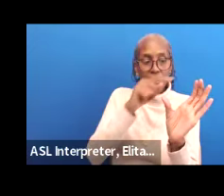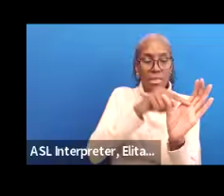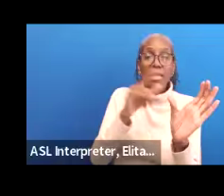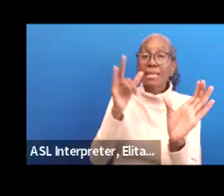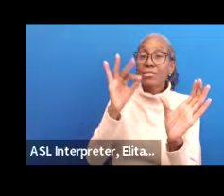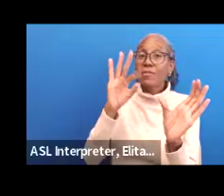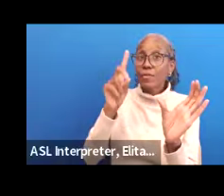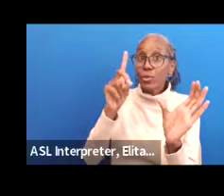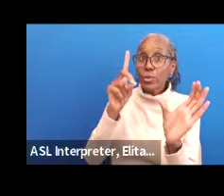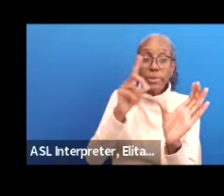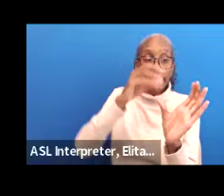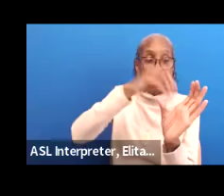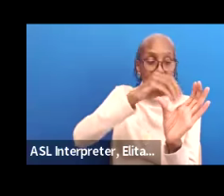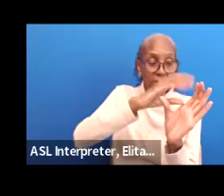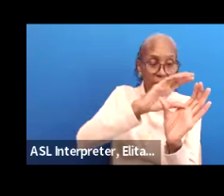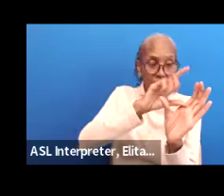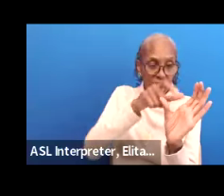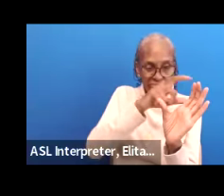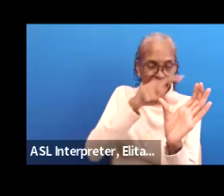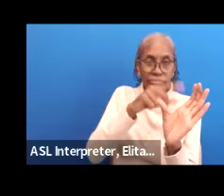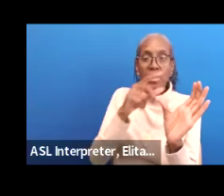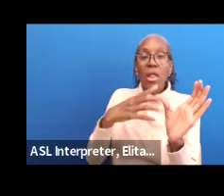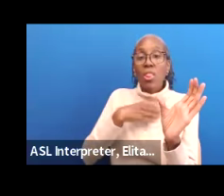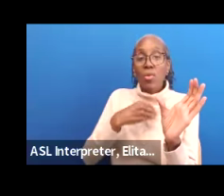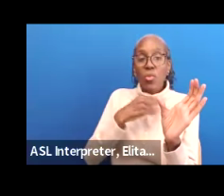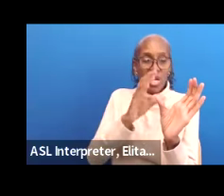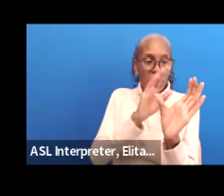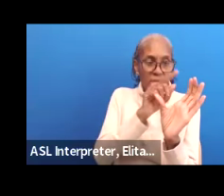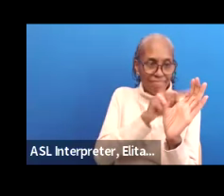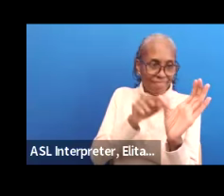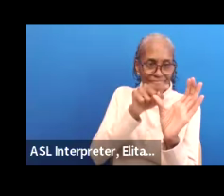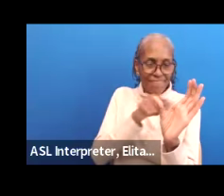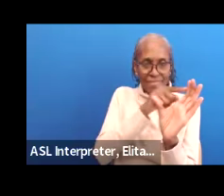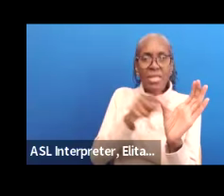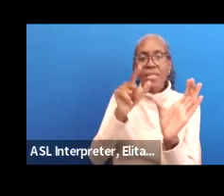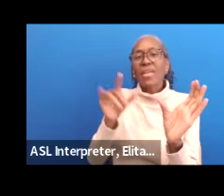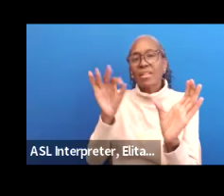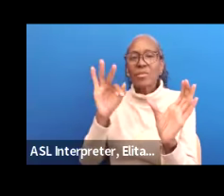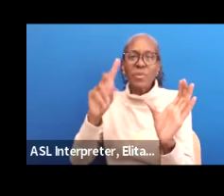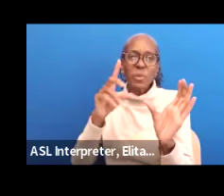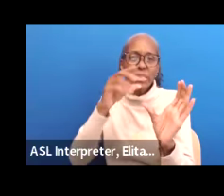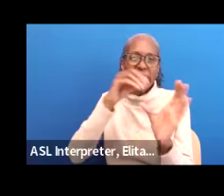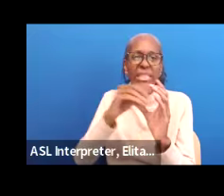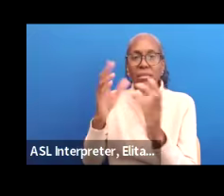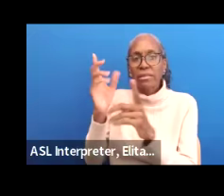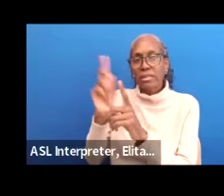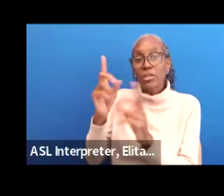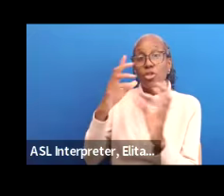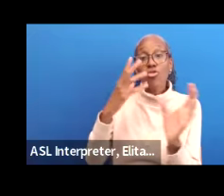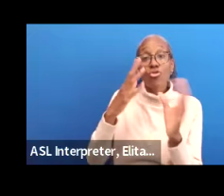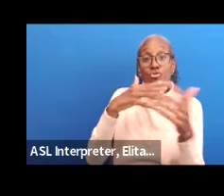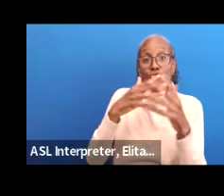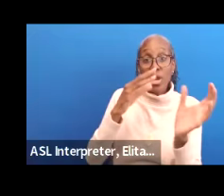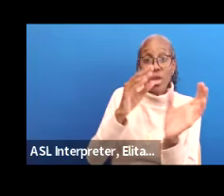within the spinal cord, and that white area is the fluid, and the gray above it